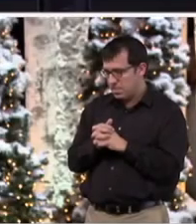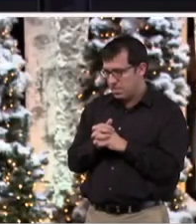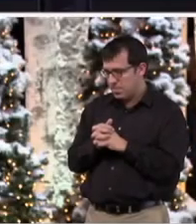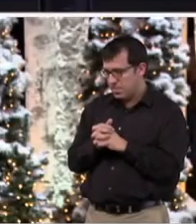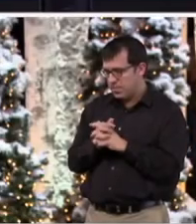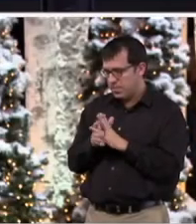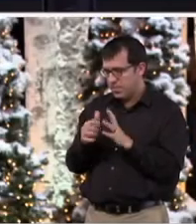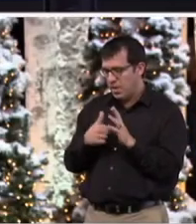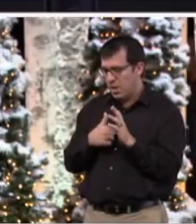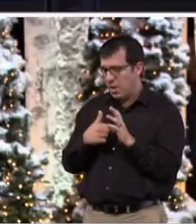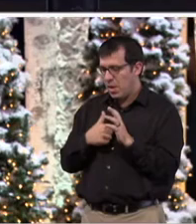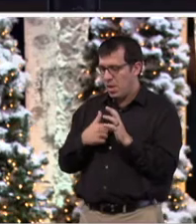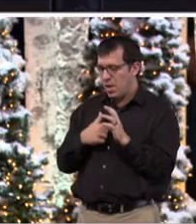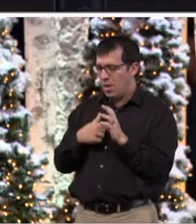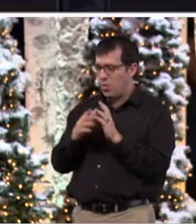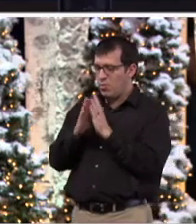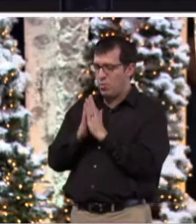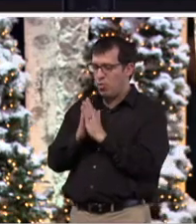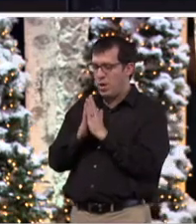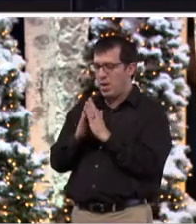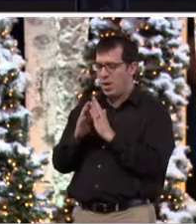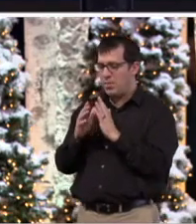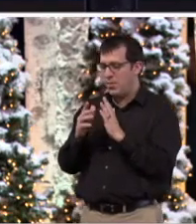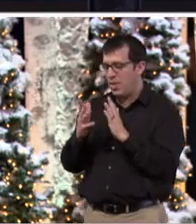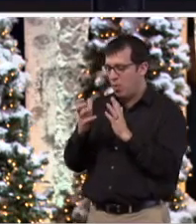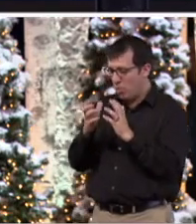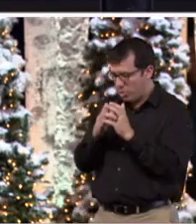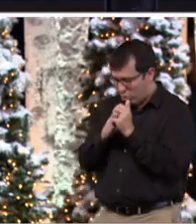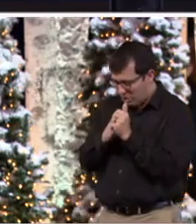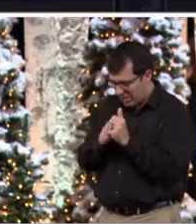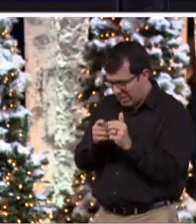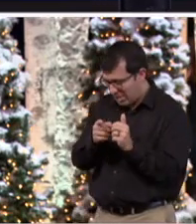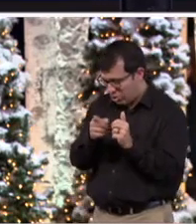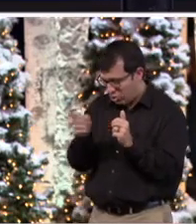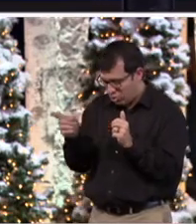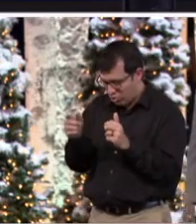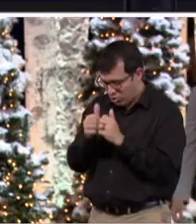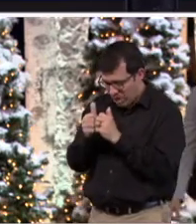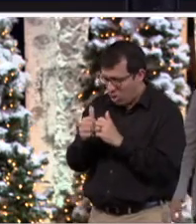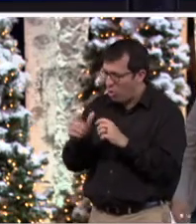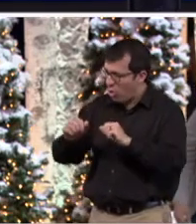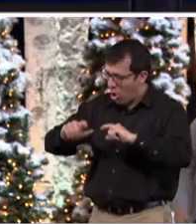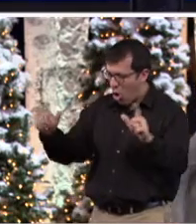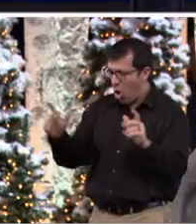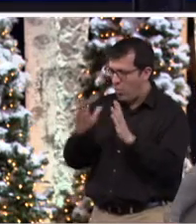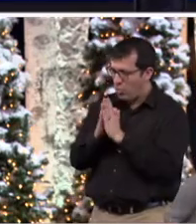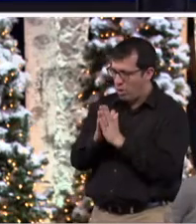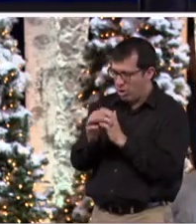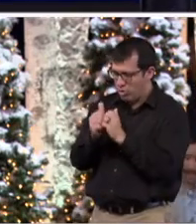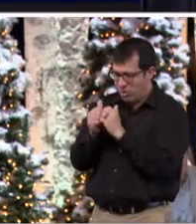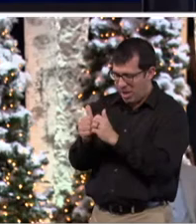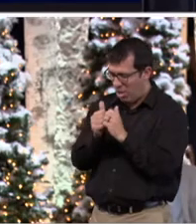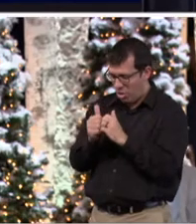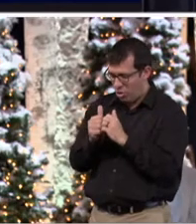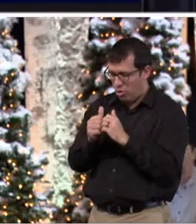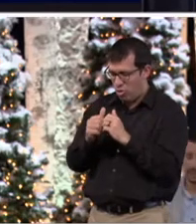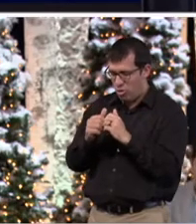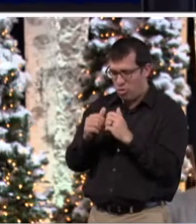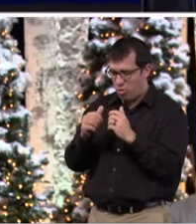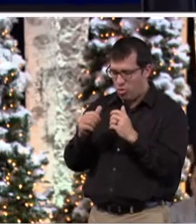I'm going to pray a prayer. I'd like to lead you in a prayer together that we all pray together